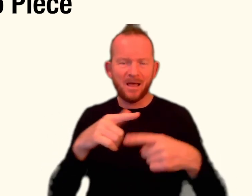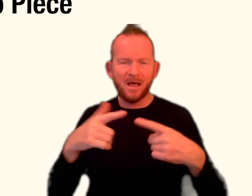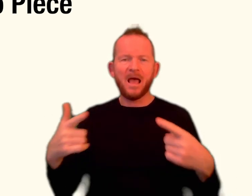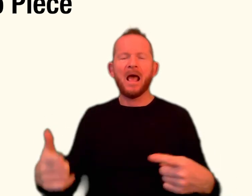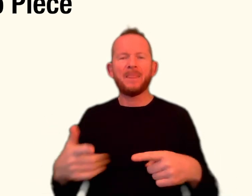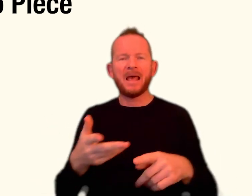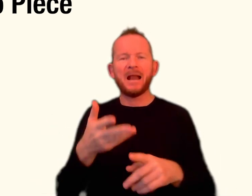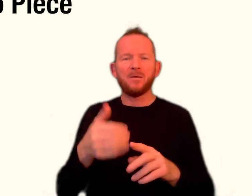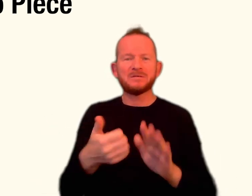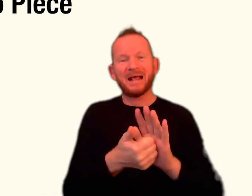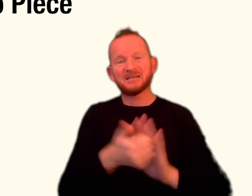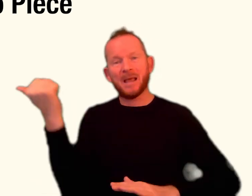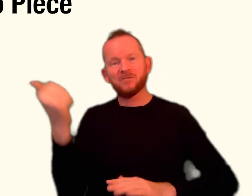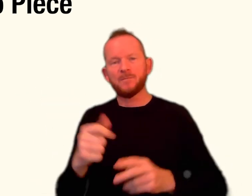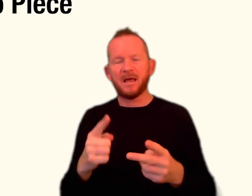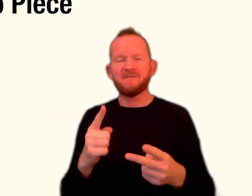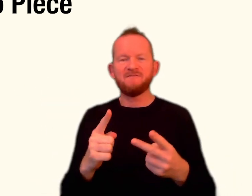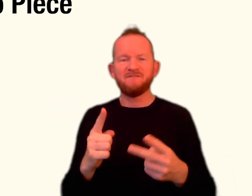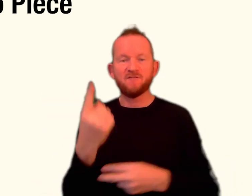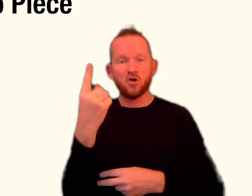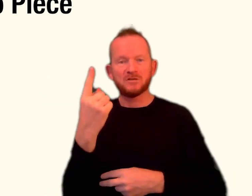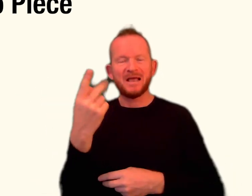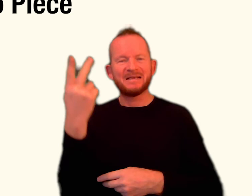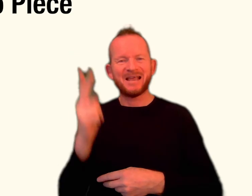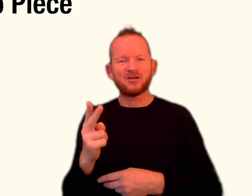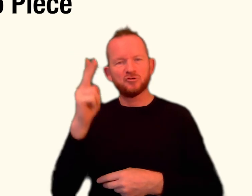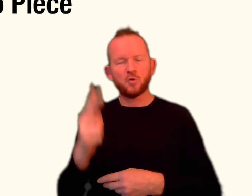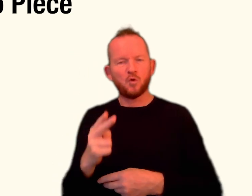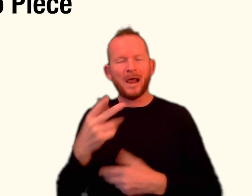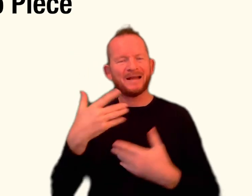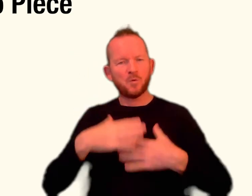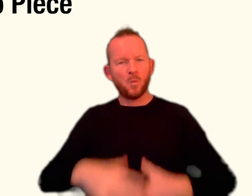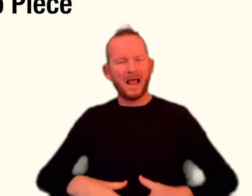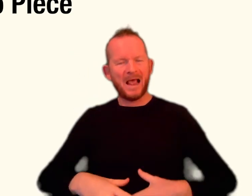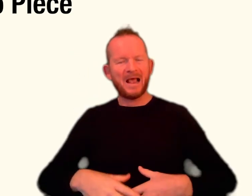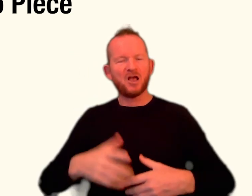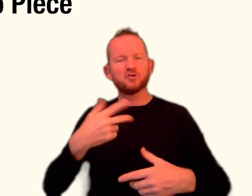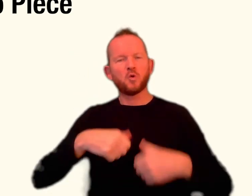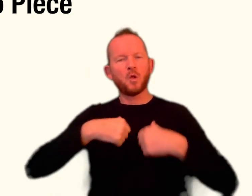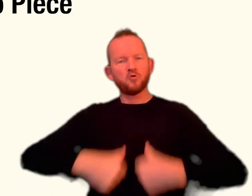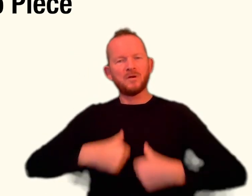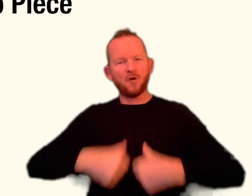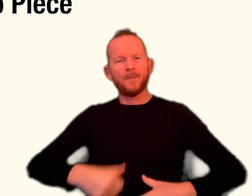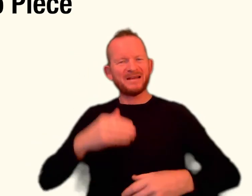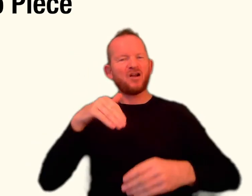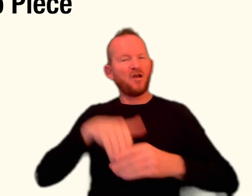my first secondary school because I didn't wear school uniform and I didn't conform, and I was quite naughty